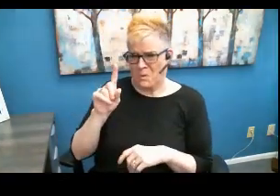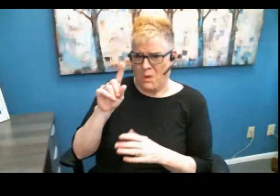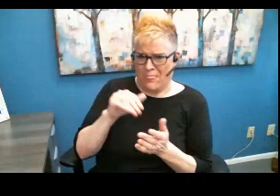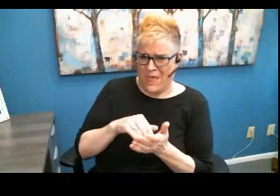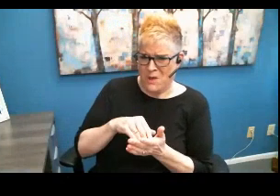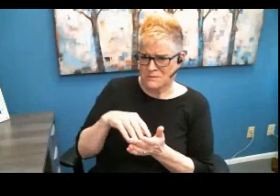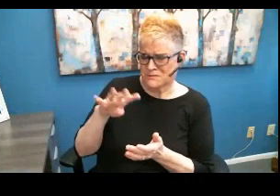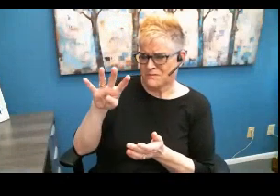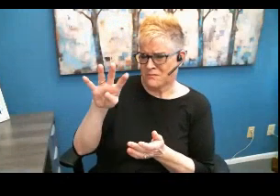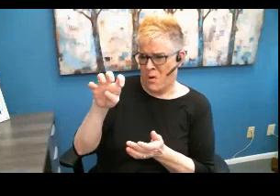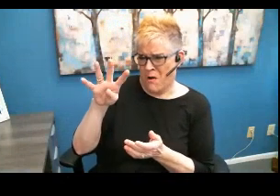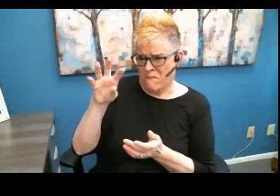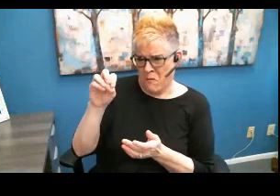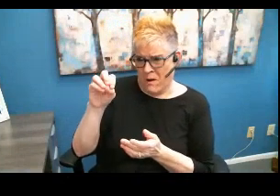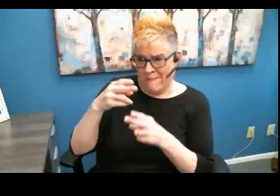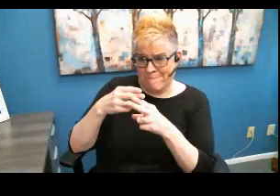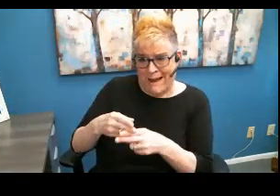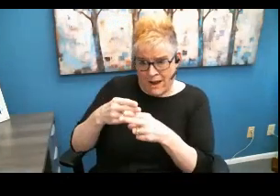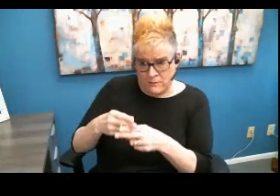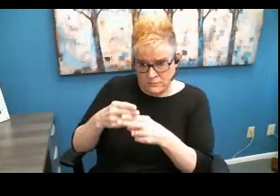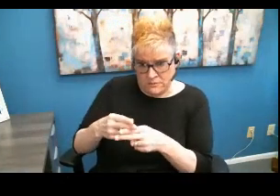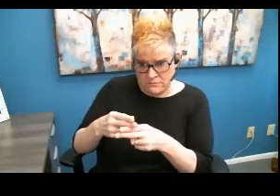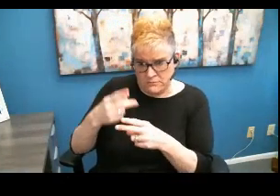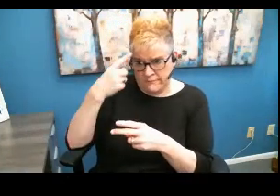pounds of pressure for natural gas.